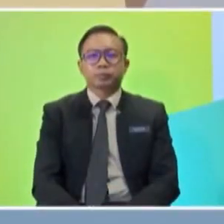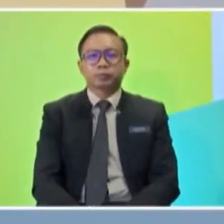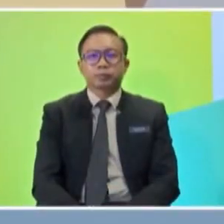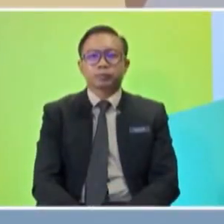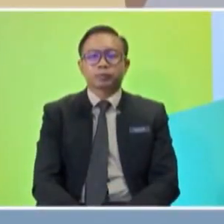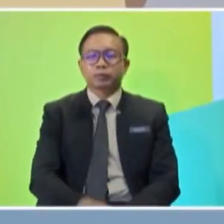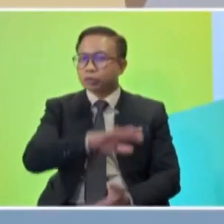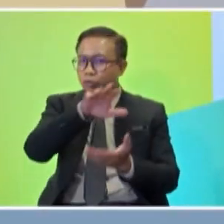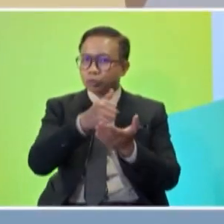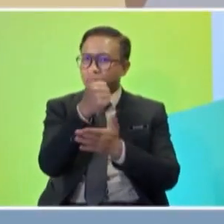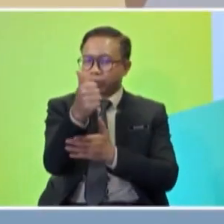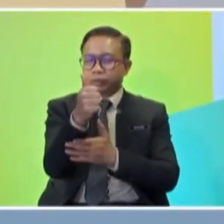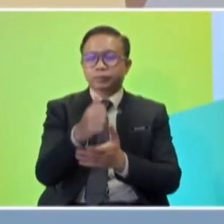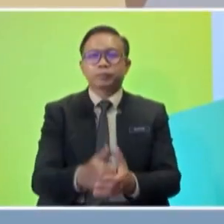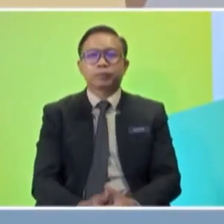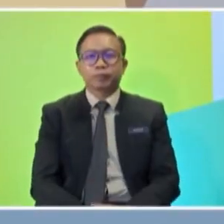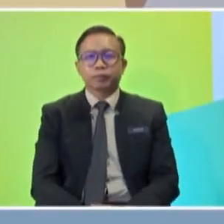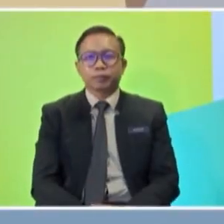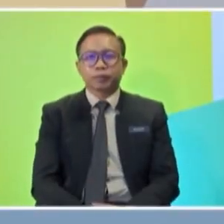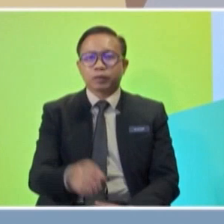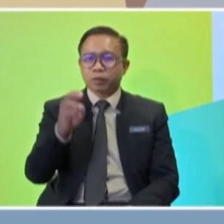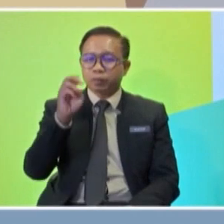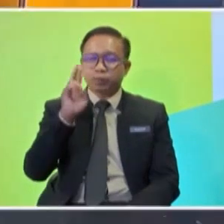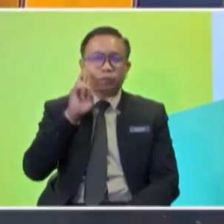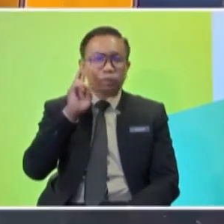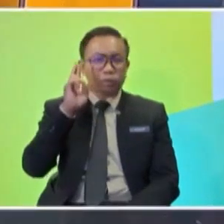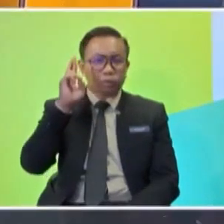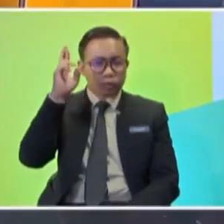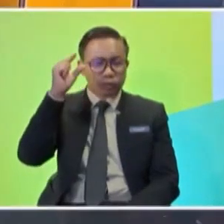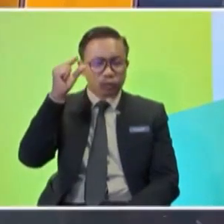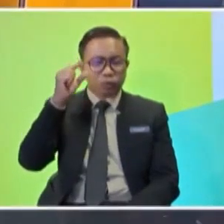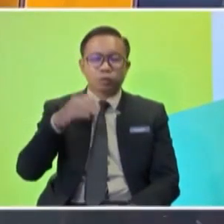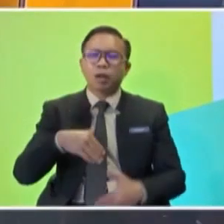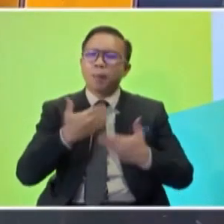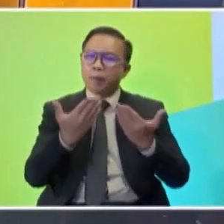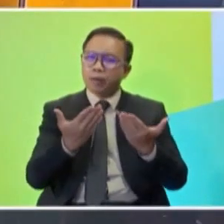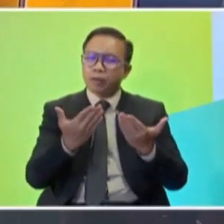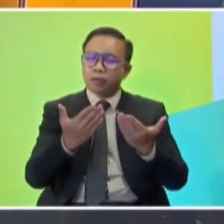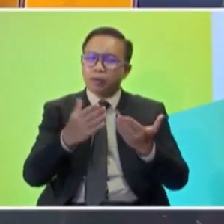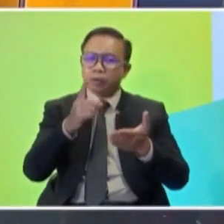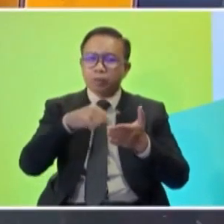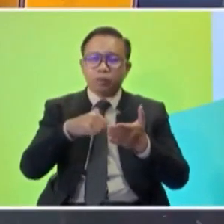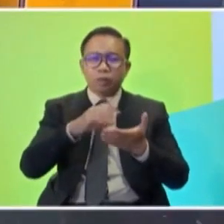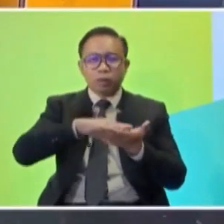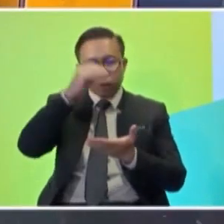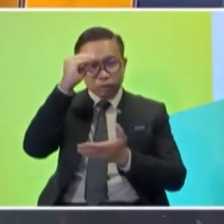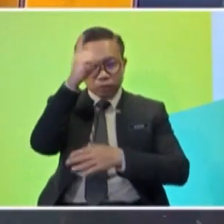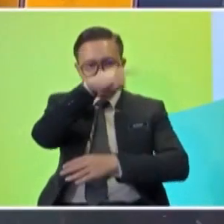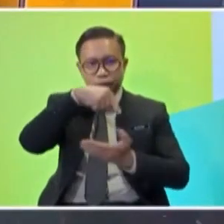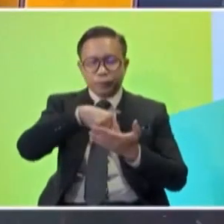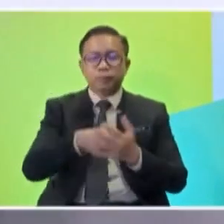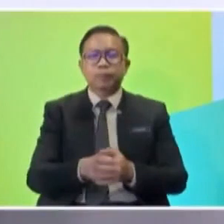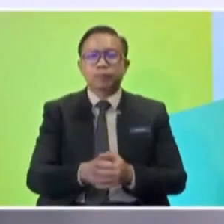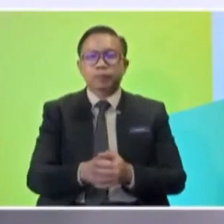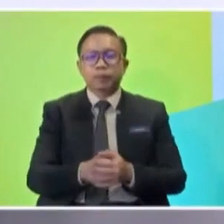Okay, everyone with a thumbs up over there. Alright, so Mr. Ragu, yes. What will we be learning today? Okay, Chris, we're going to